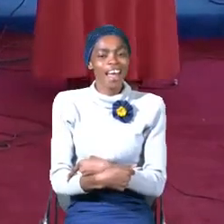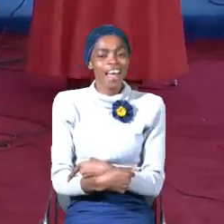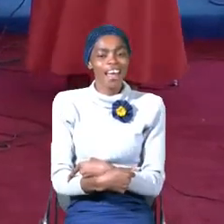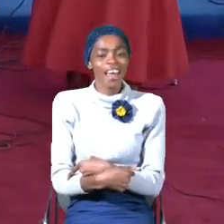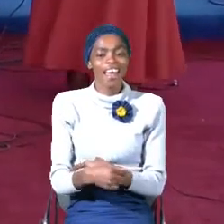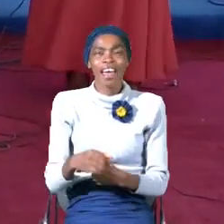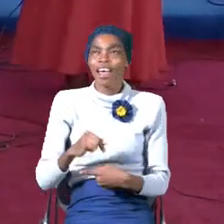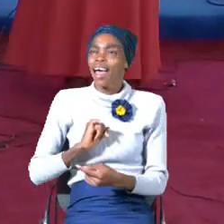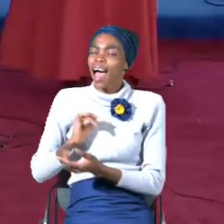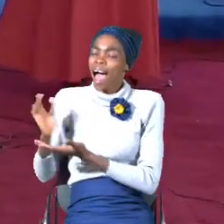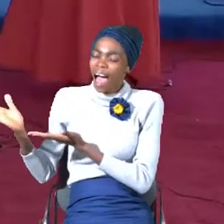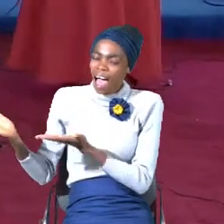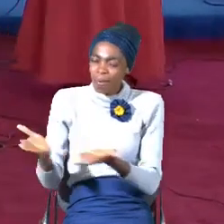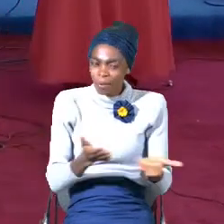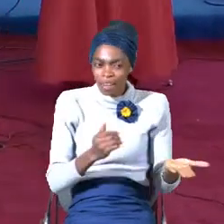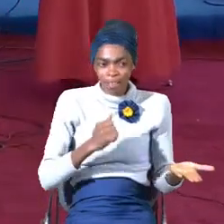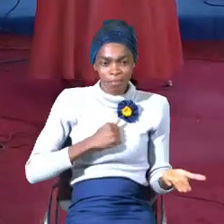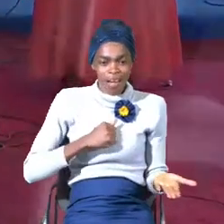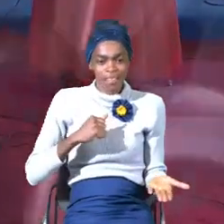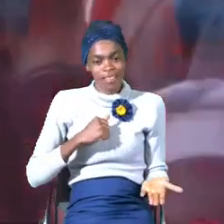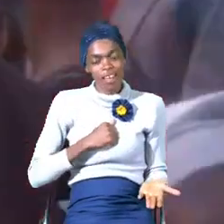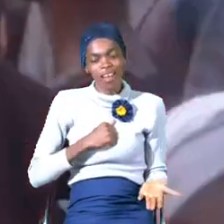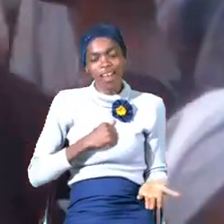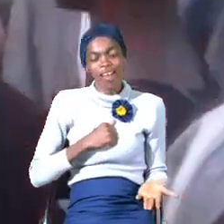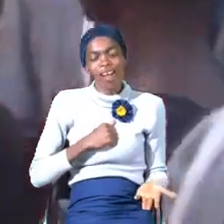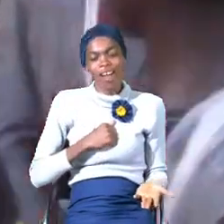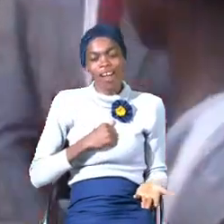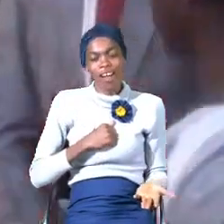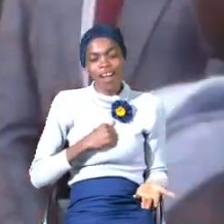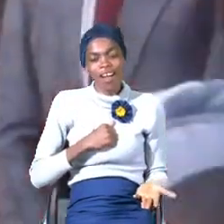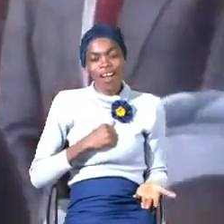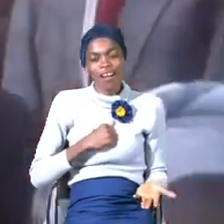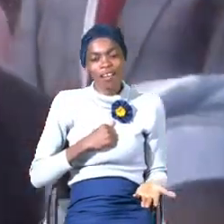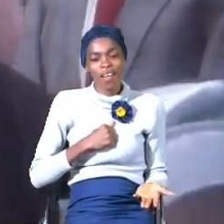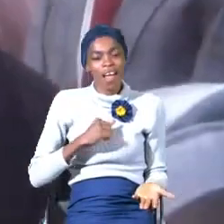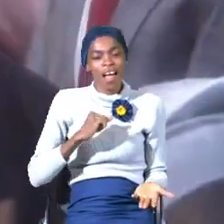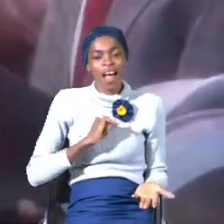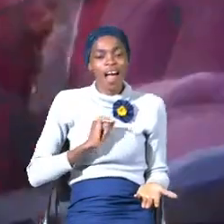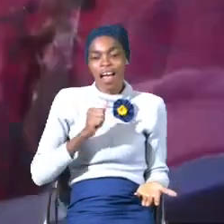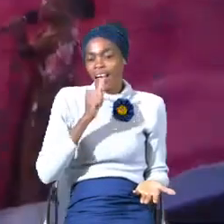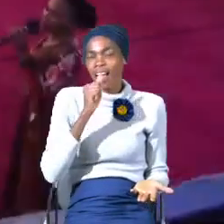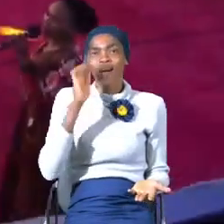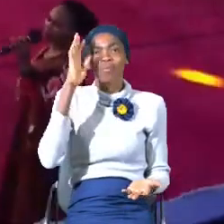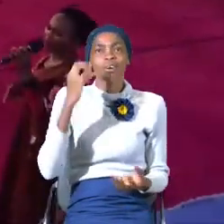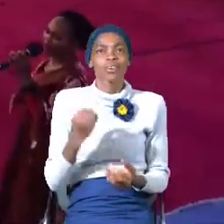Today. I brought myself.